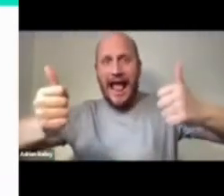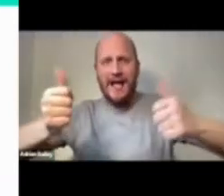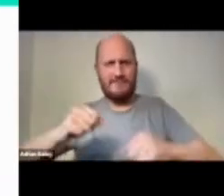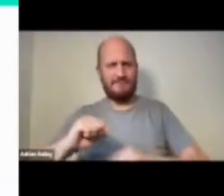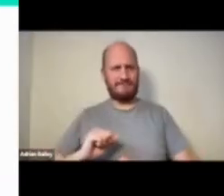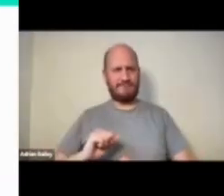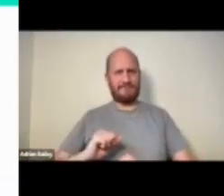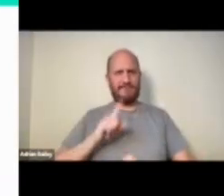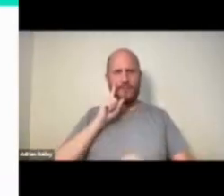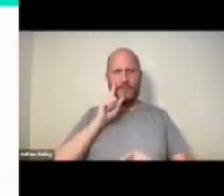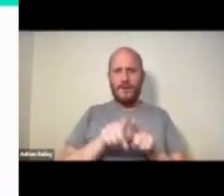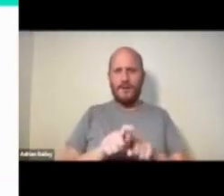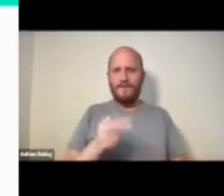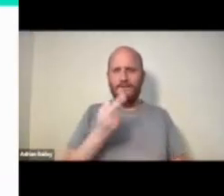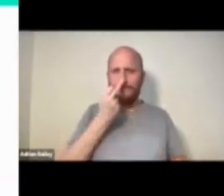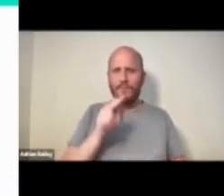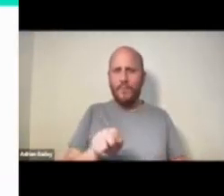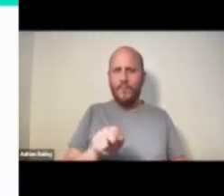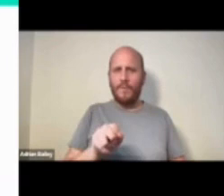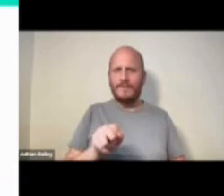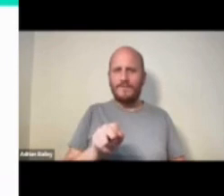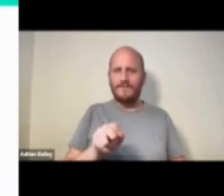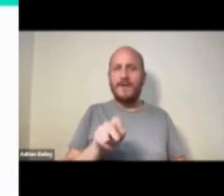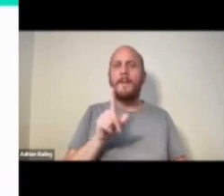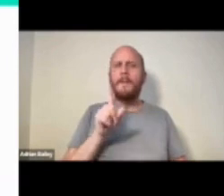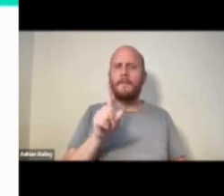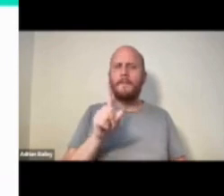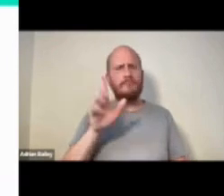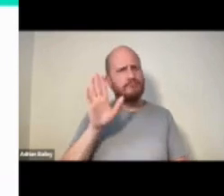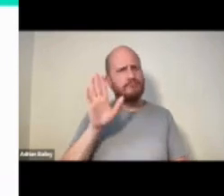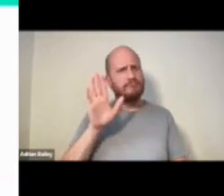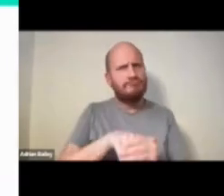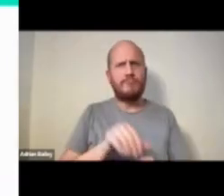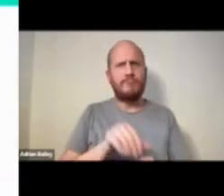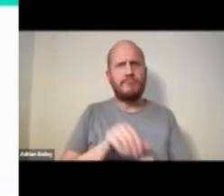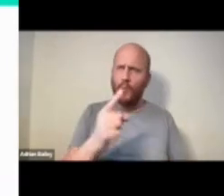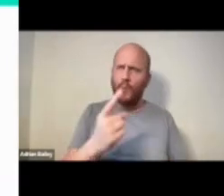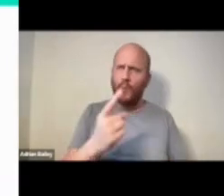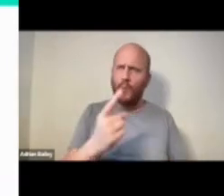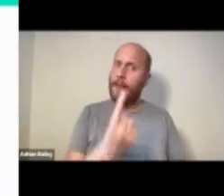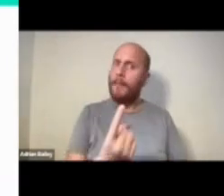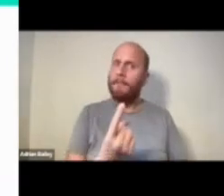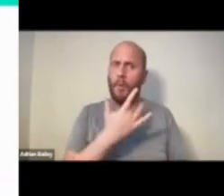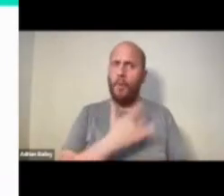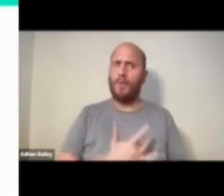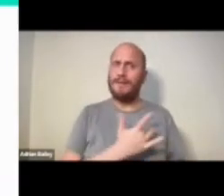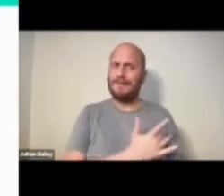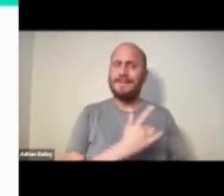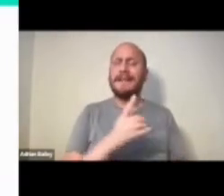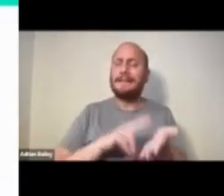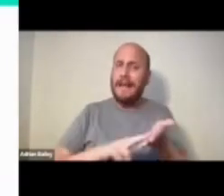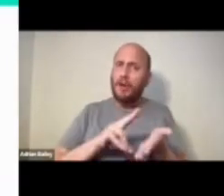false. So get right into it and just say what you're doing, and be natural.